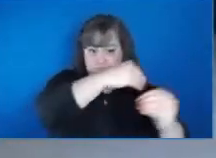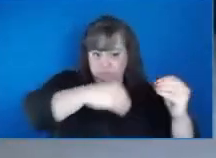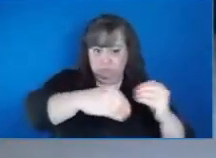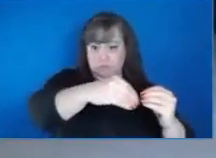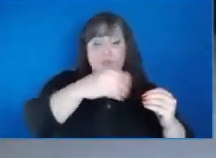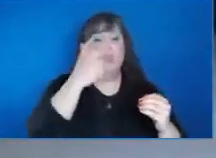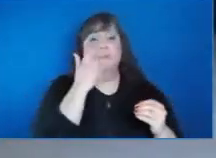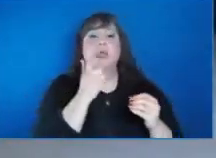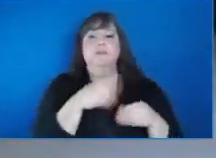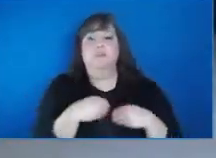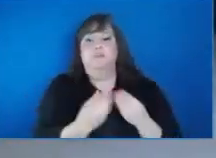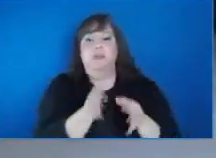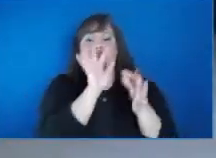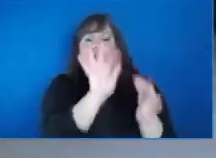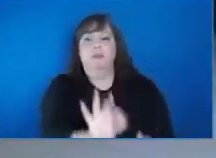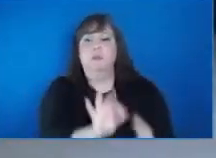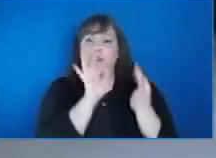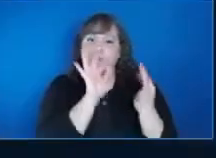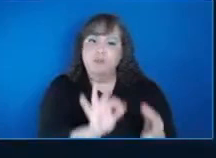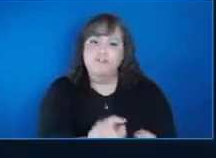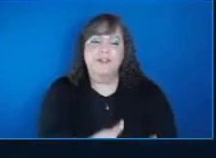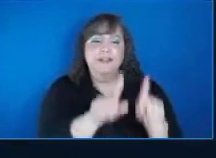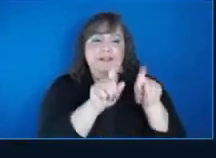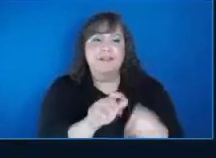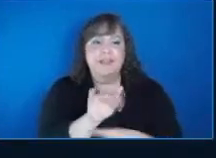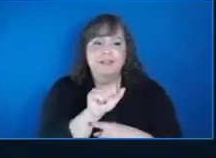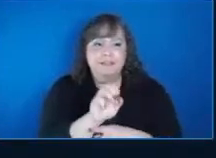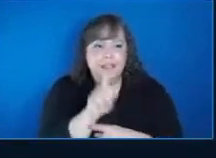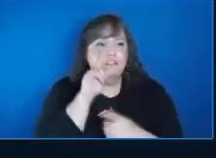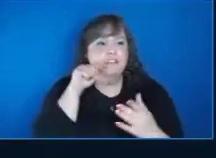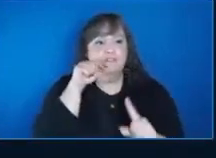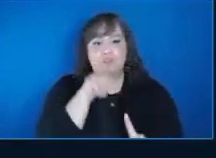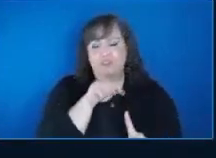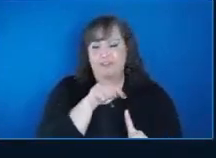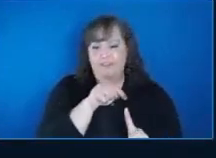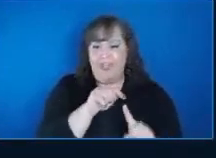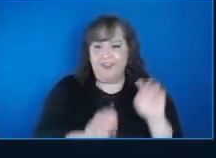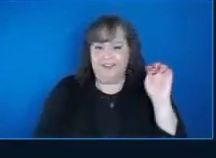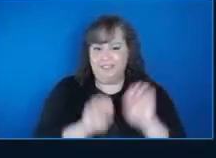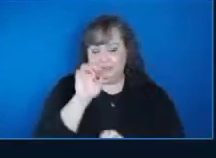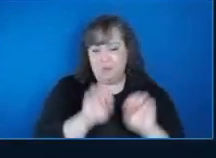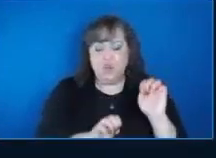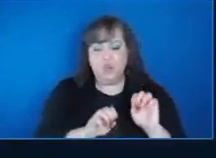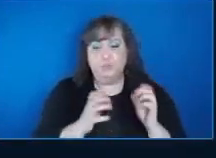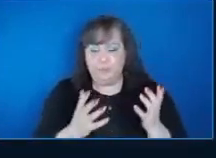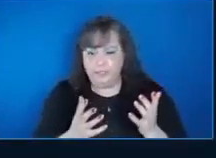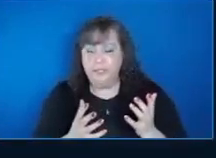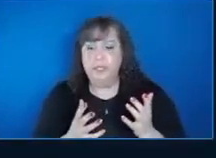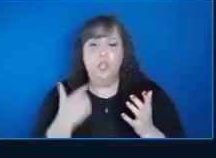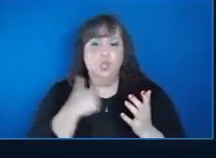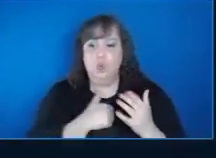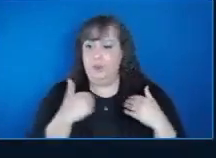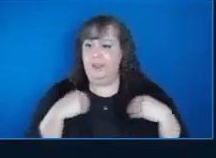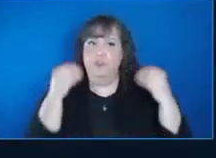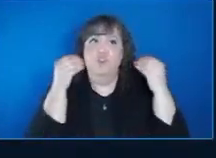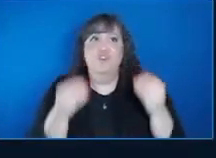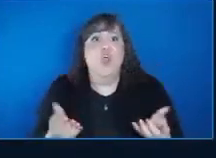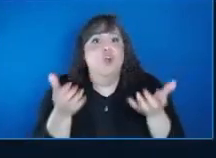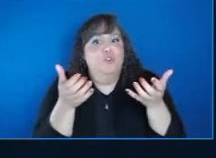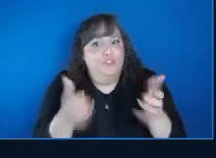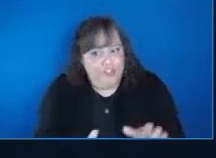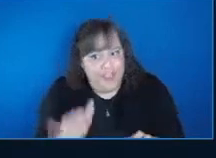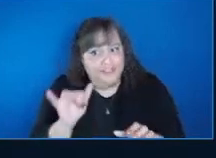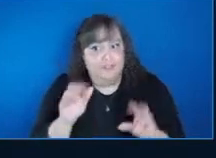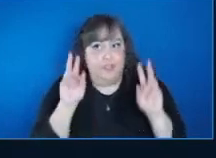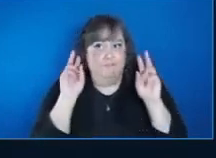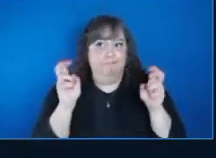provides the perfect test case for this experiment, where we have no chance of that unintended